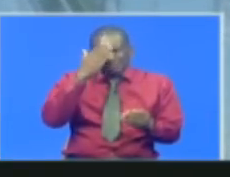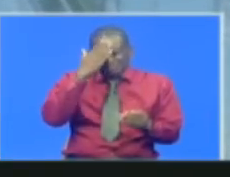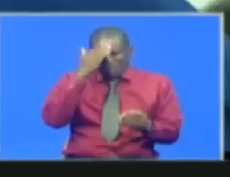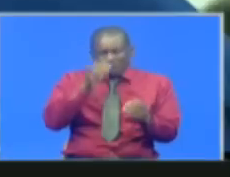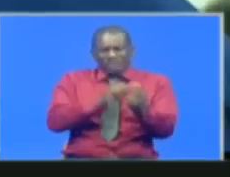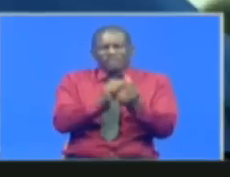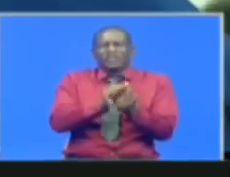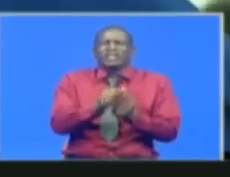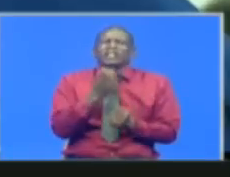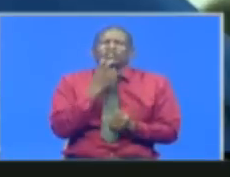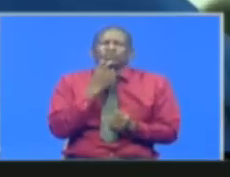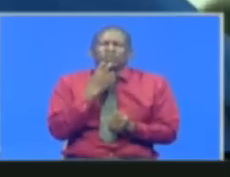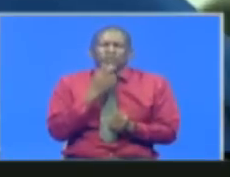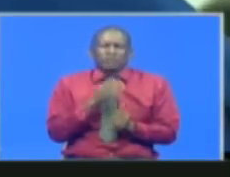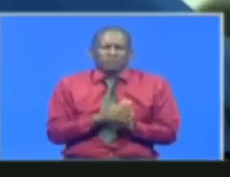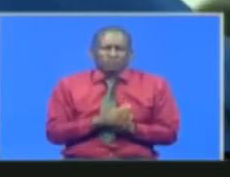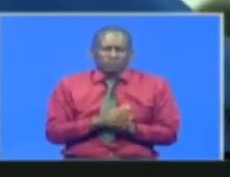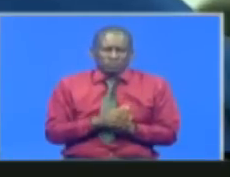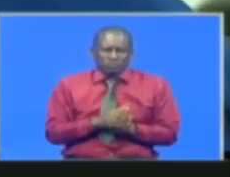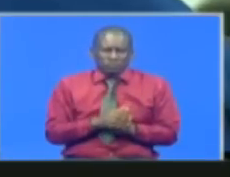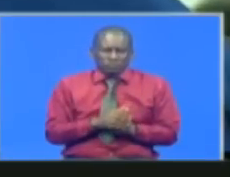Tuesday.